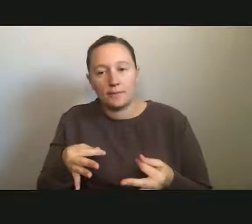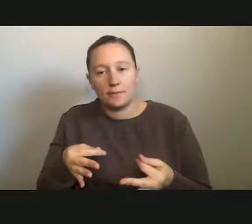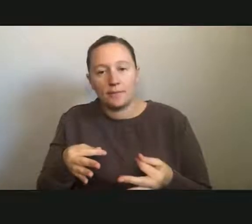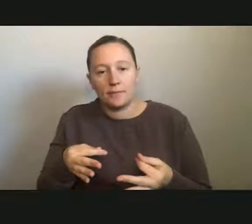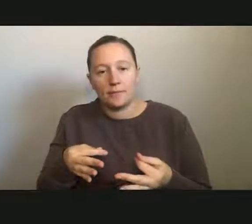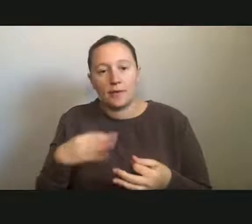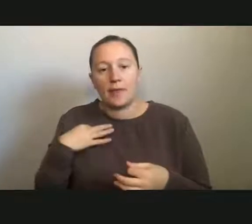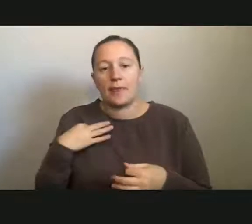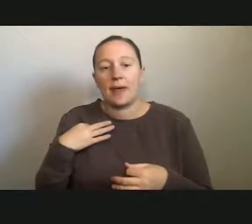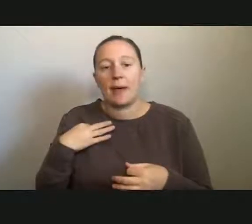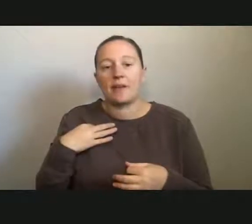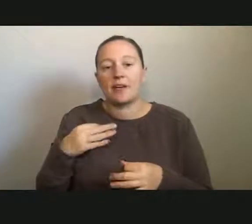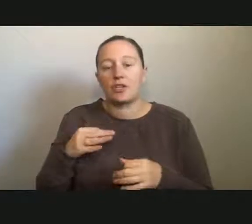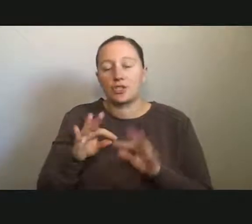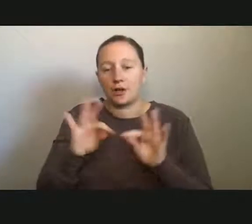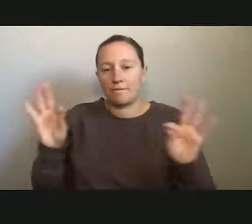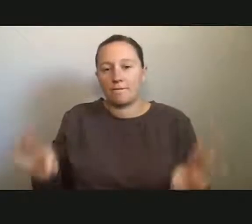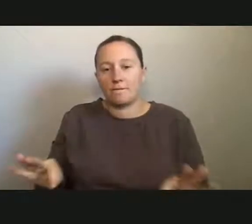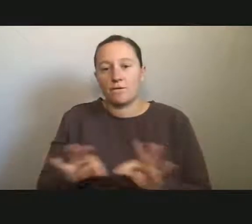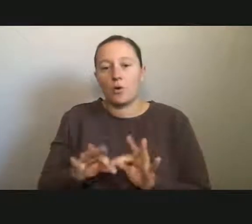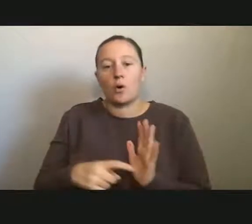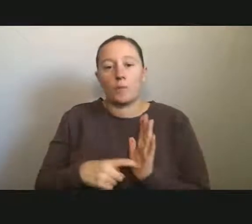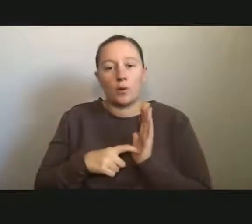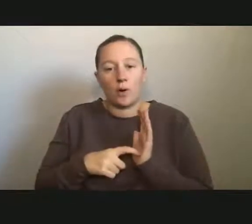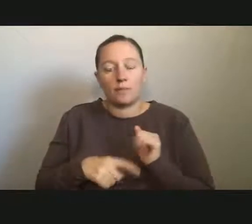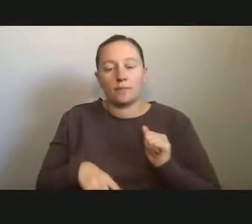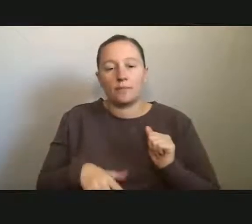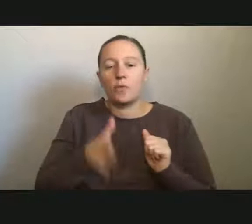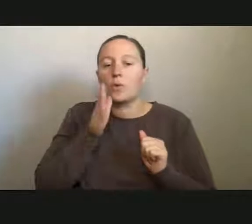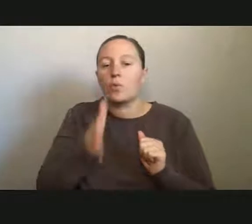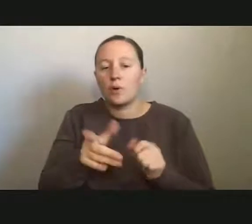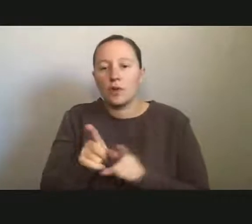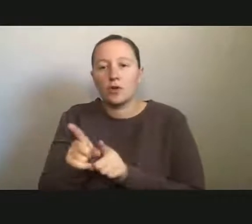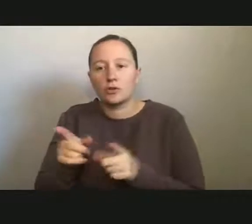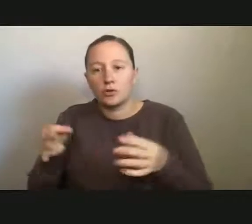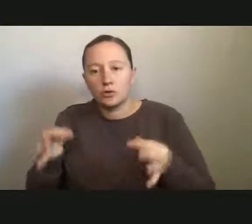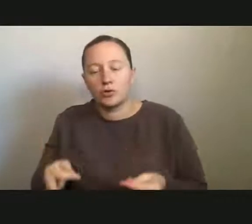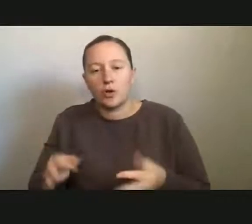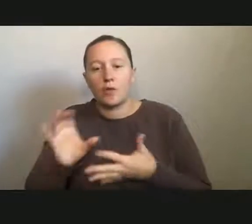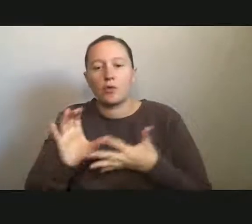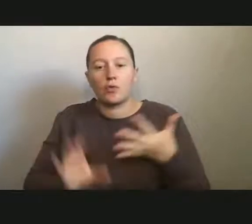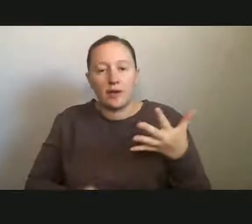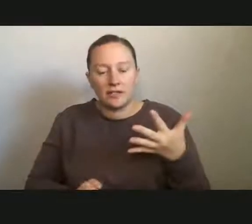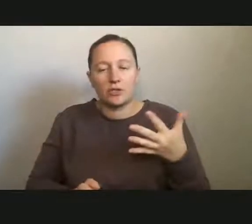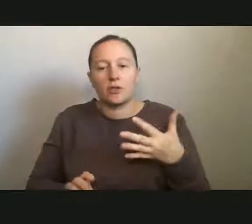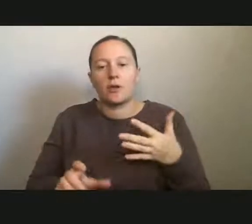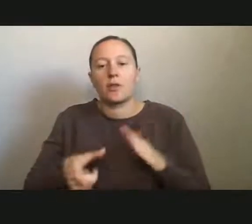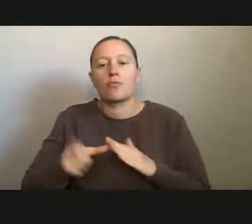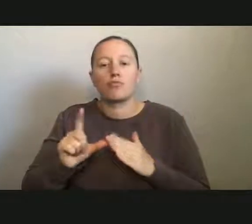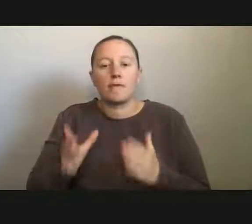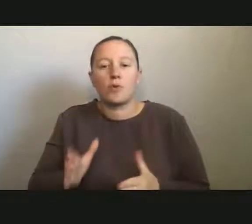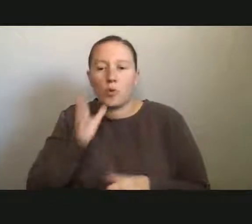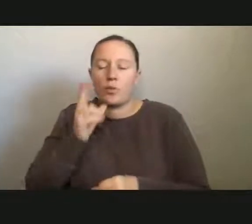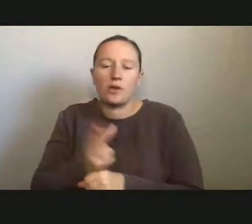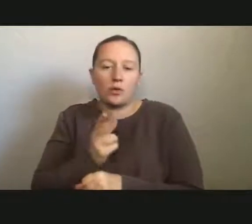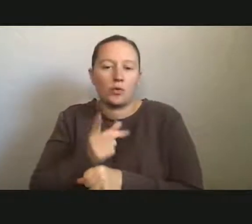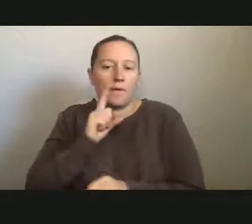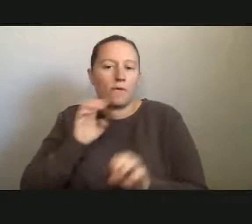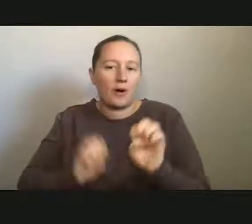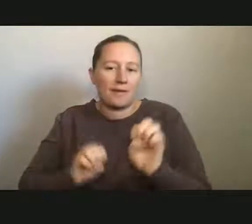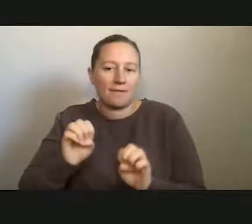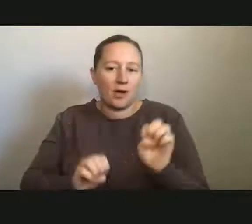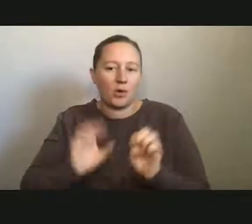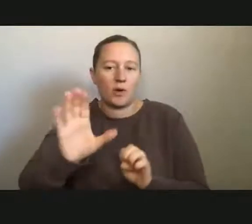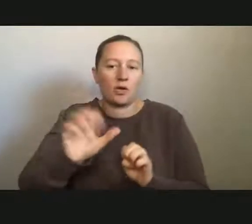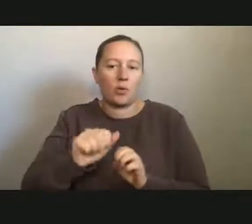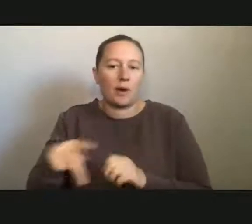application form requirements that you will be under. It will also determine the criteria that reviewers are going to use to evaluate your